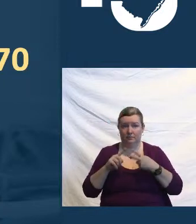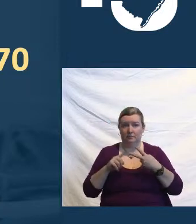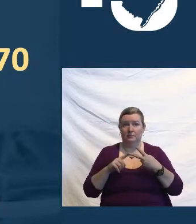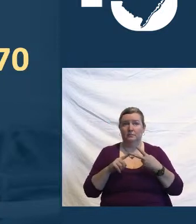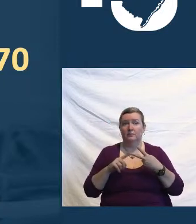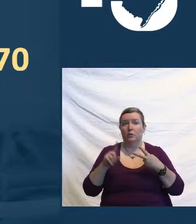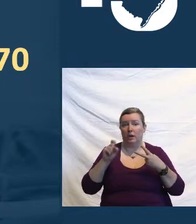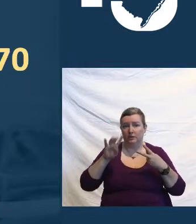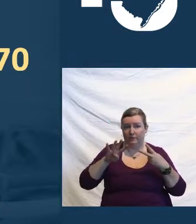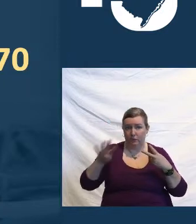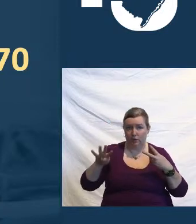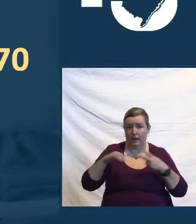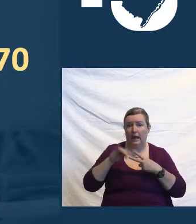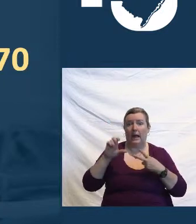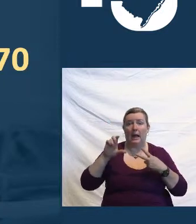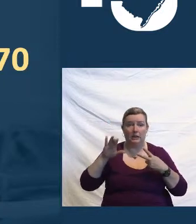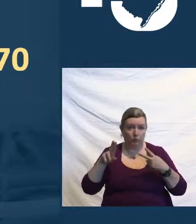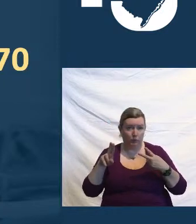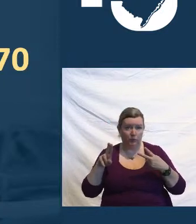1 year ago those numbers were